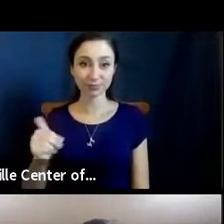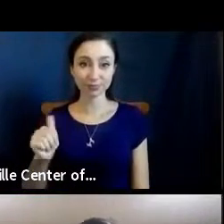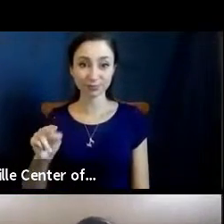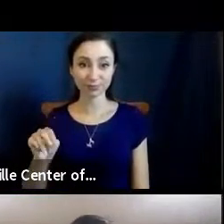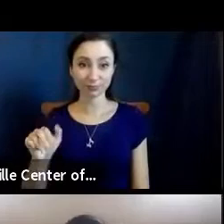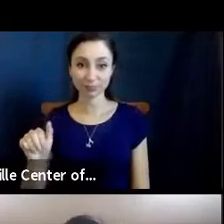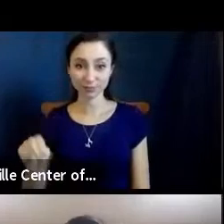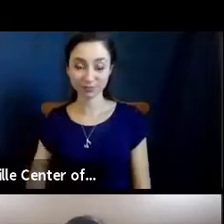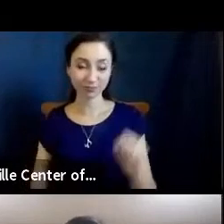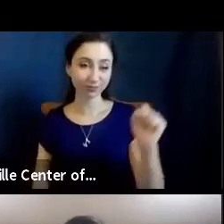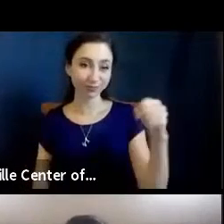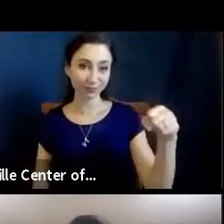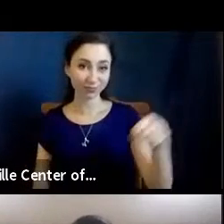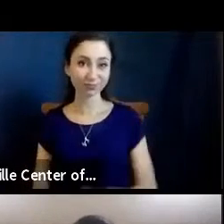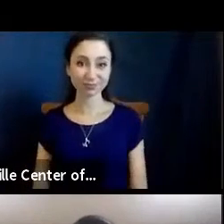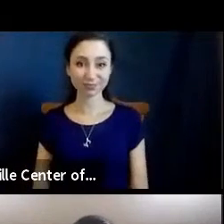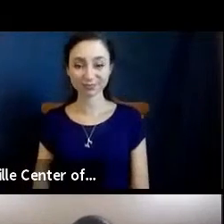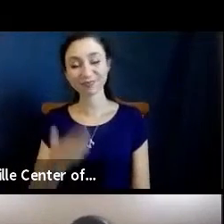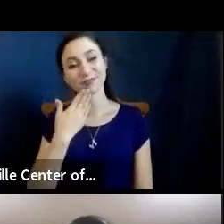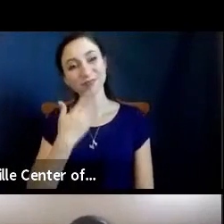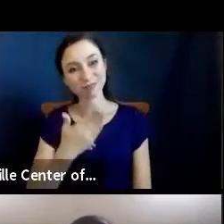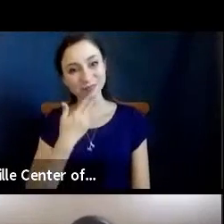Yes. Thank you.